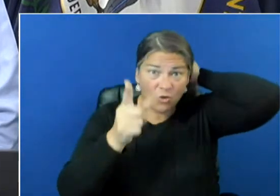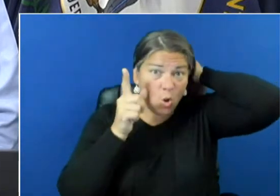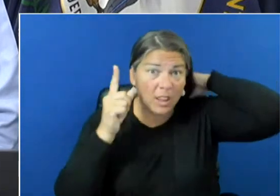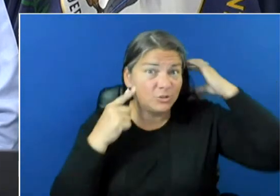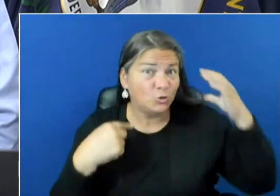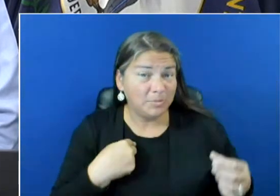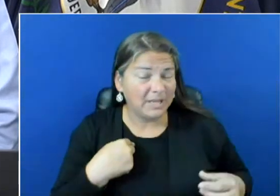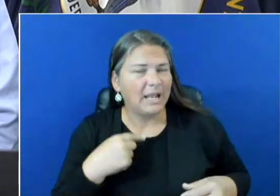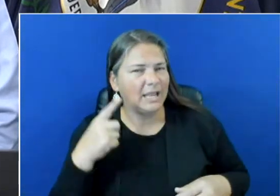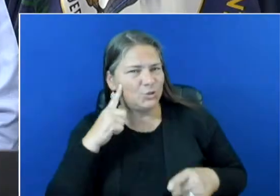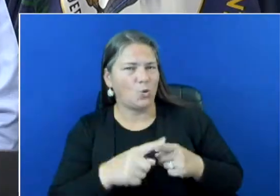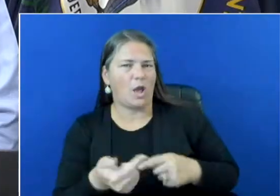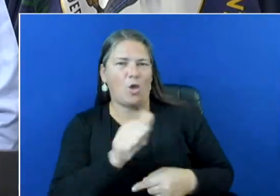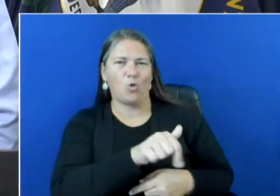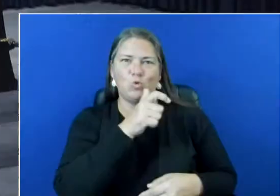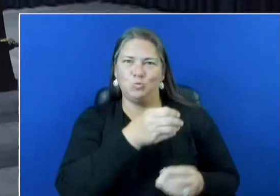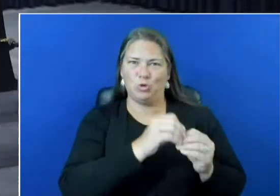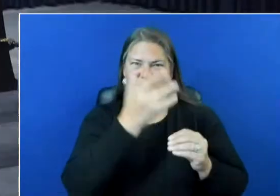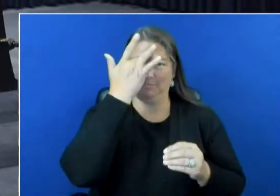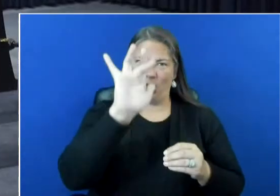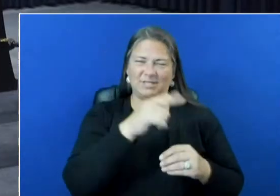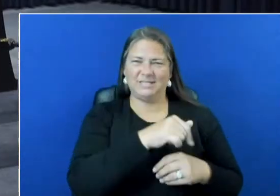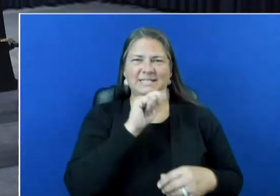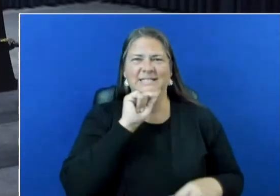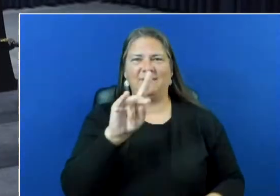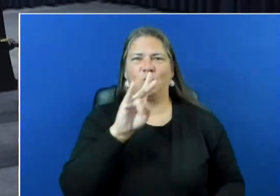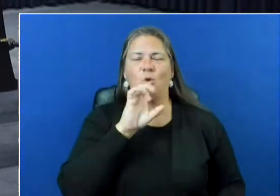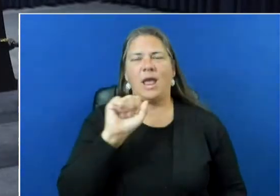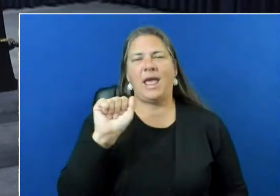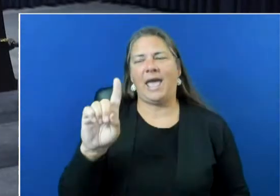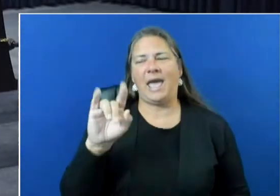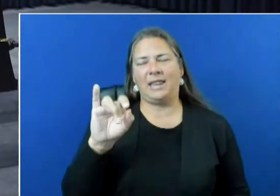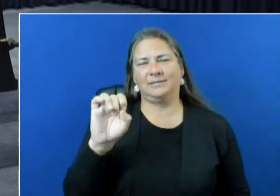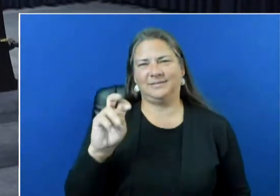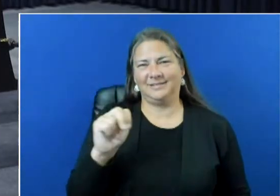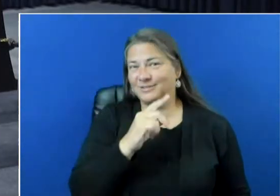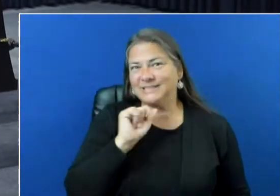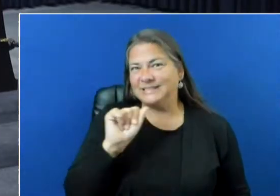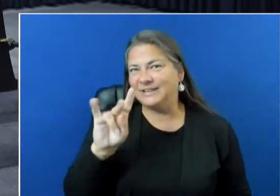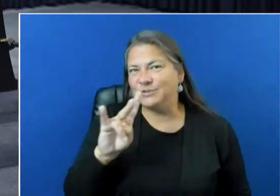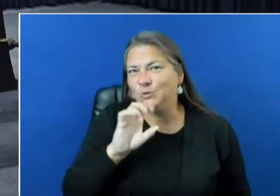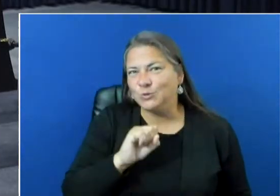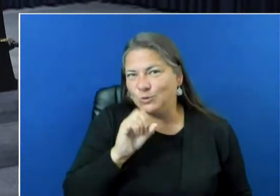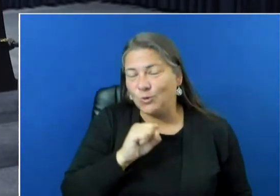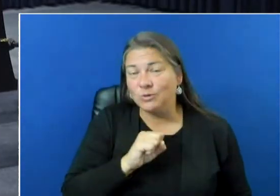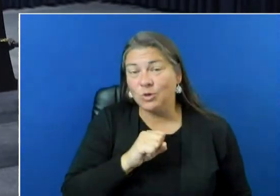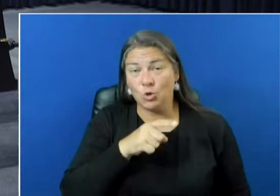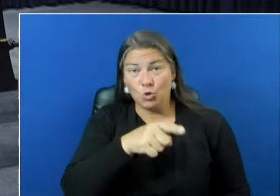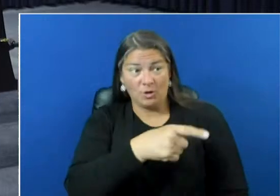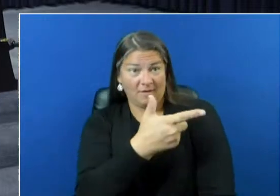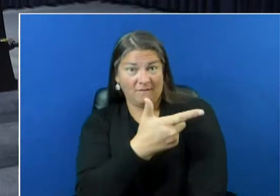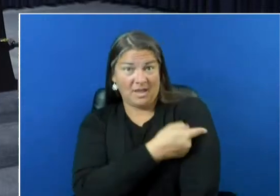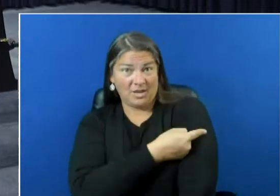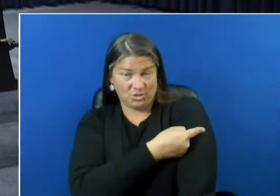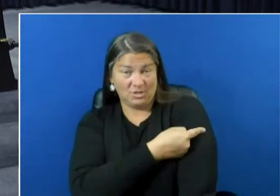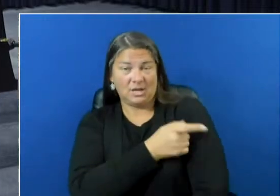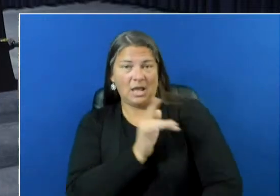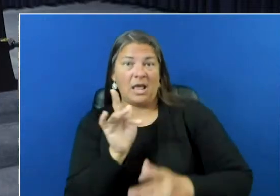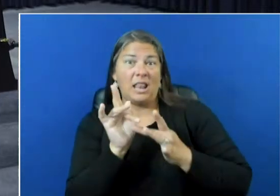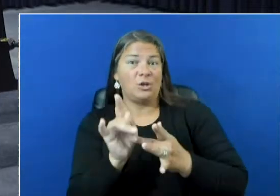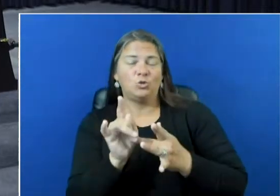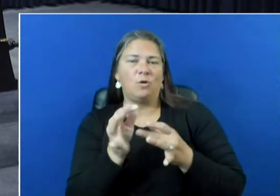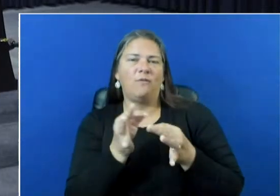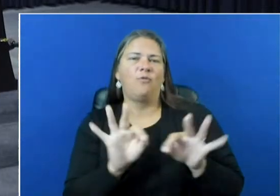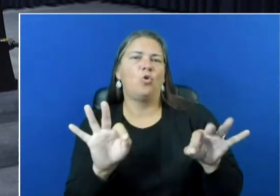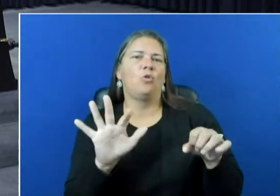a whole lot smarter, which is 17-year-old Addison, because her getting vaccinated led to a full, free ride. But I want you to hear